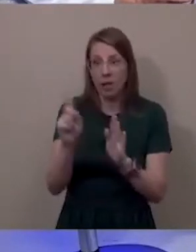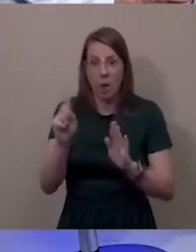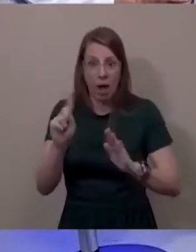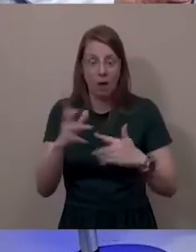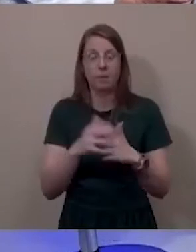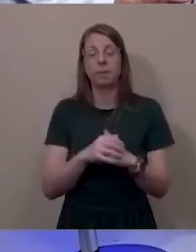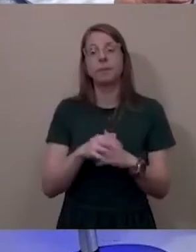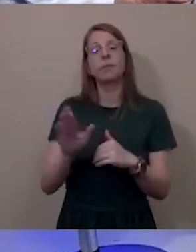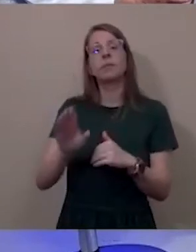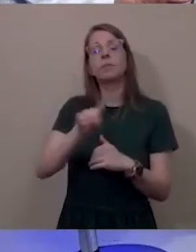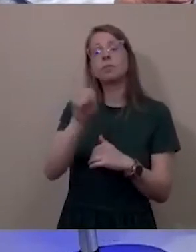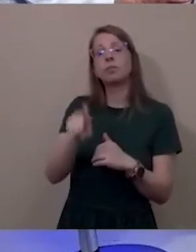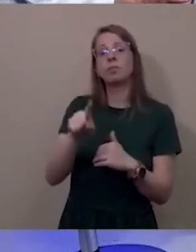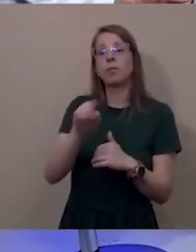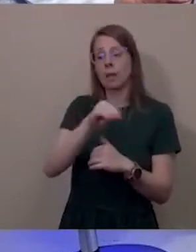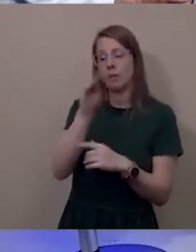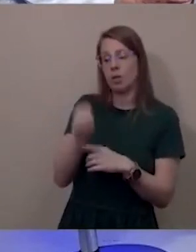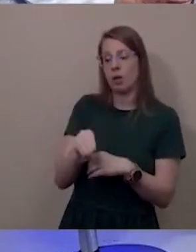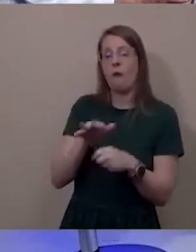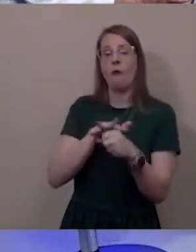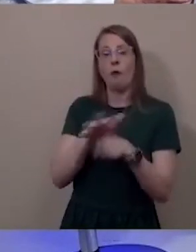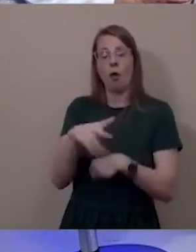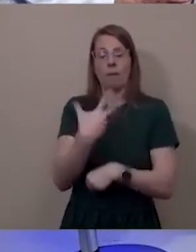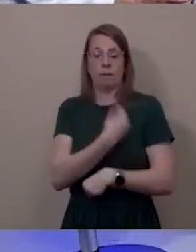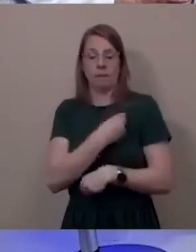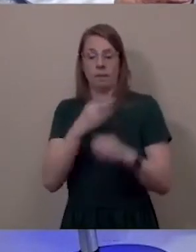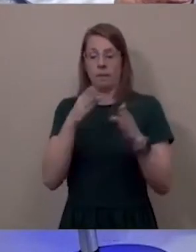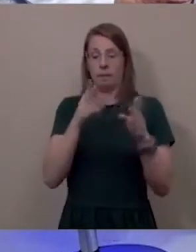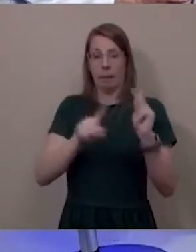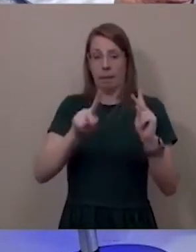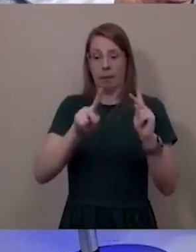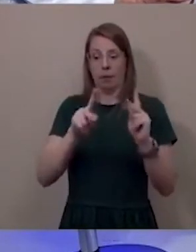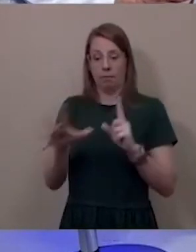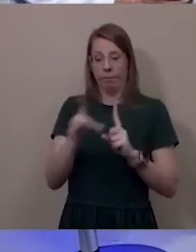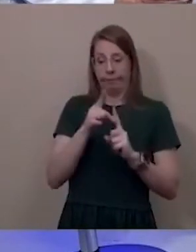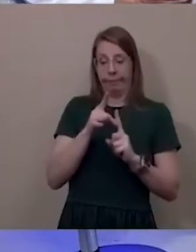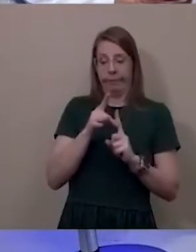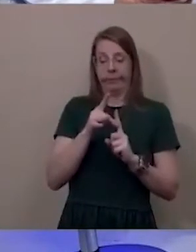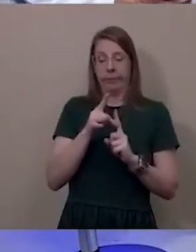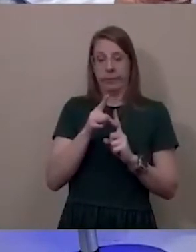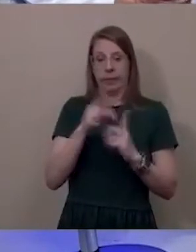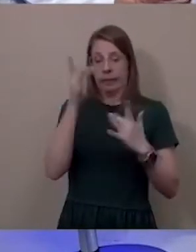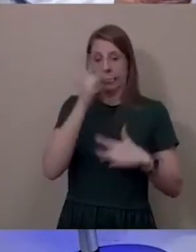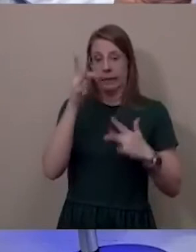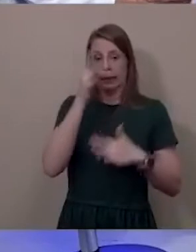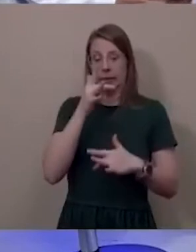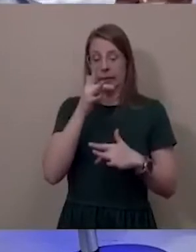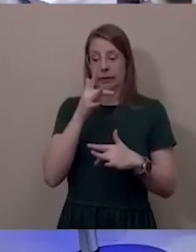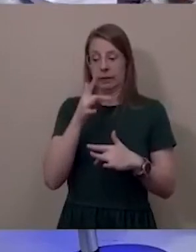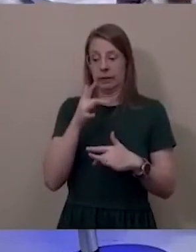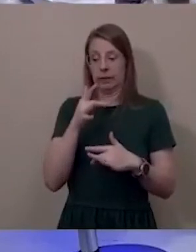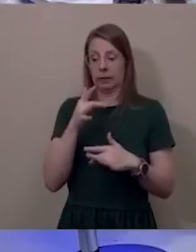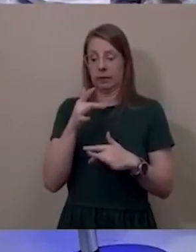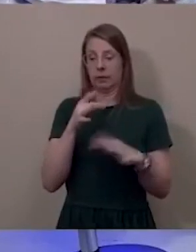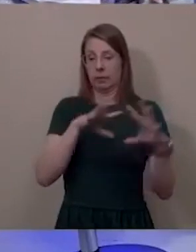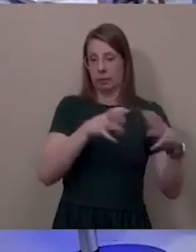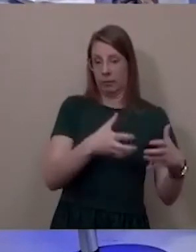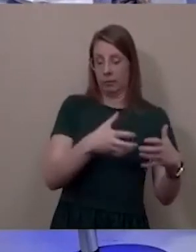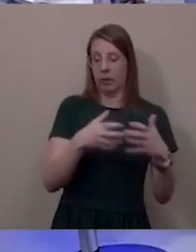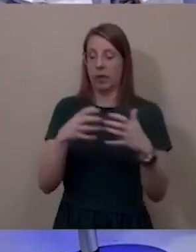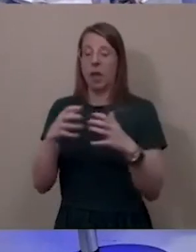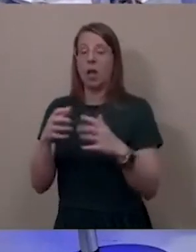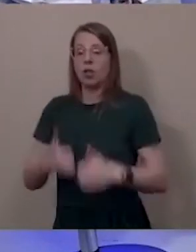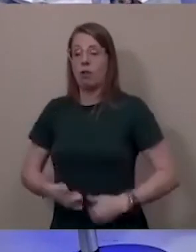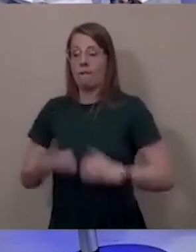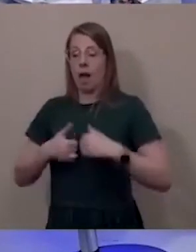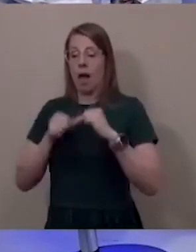questions are, what percentage of fully vaccinated persons have contracted the disease, and what percentage of persons who have survived COVID